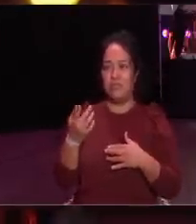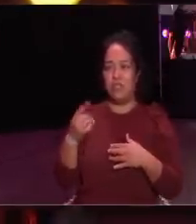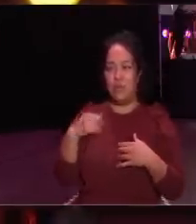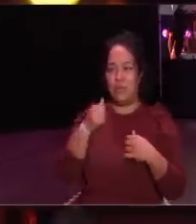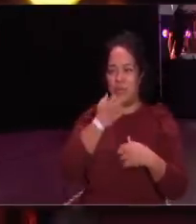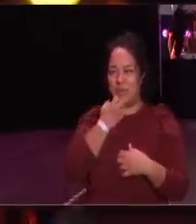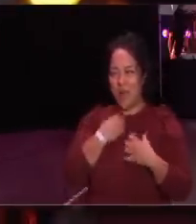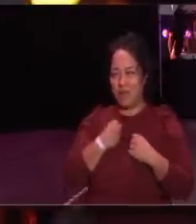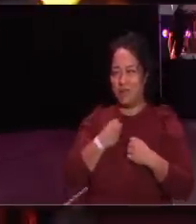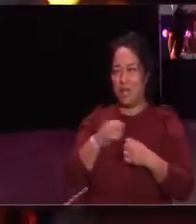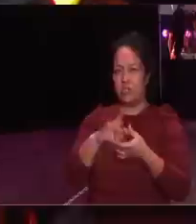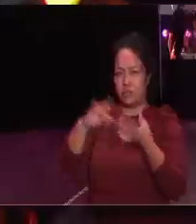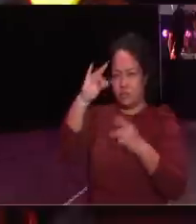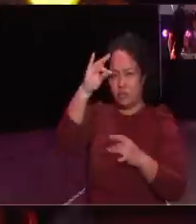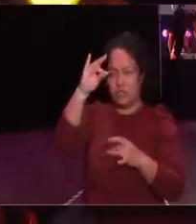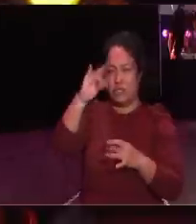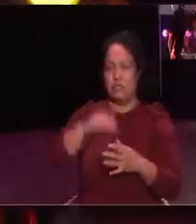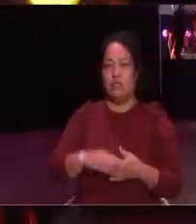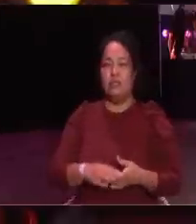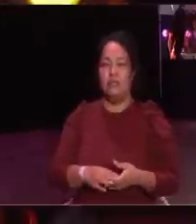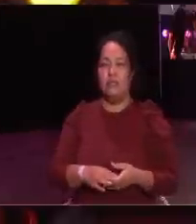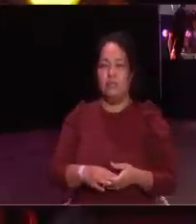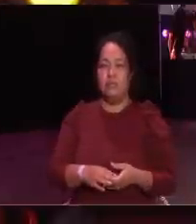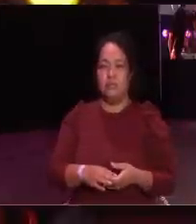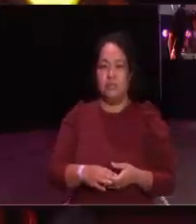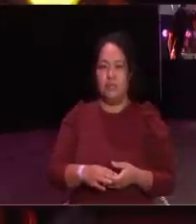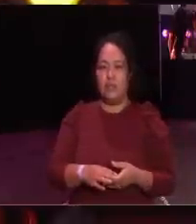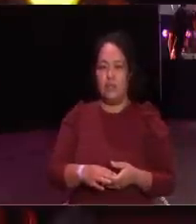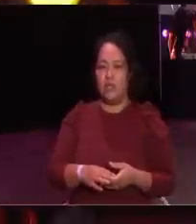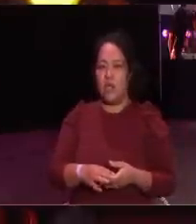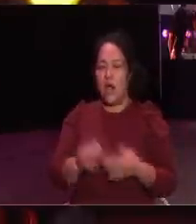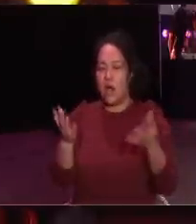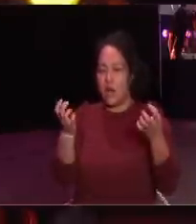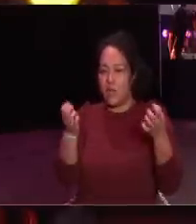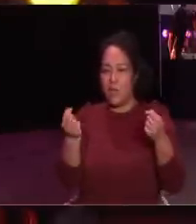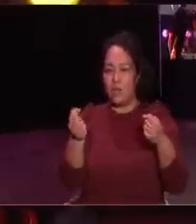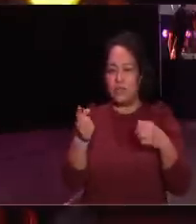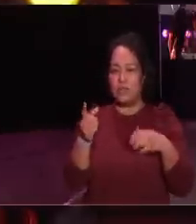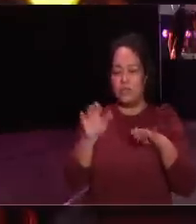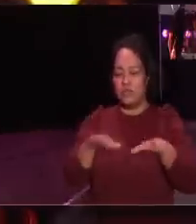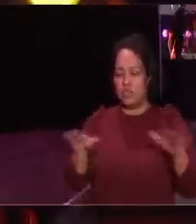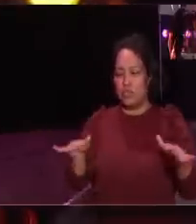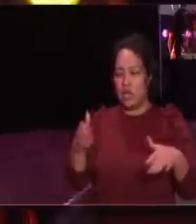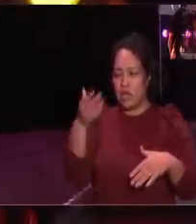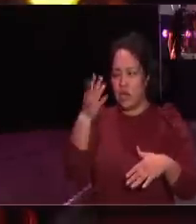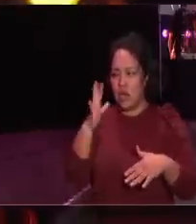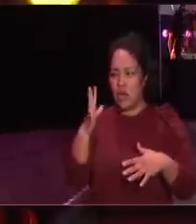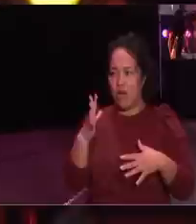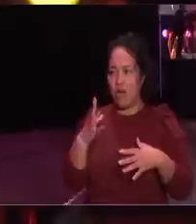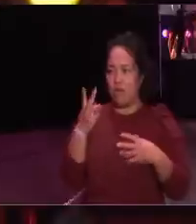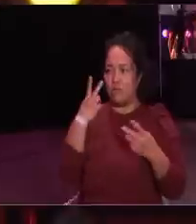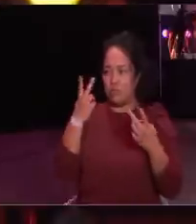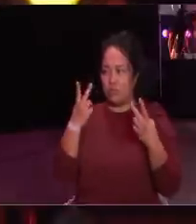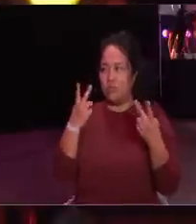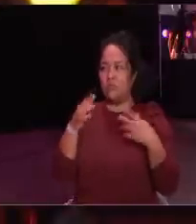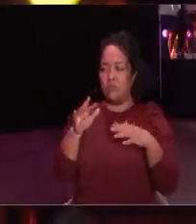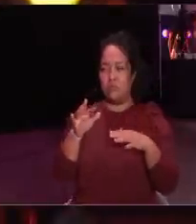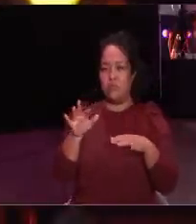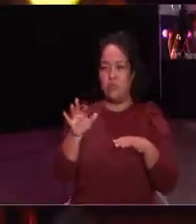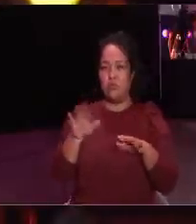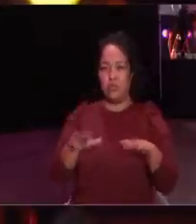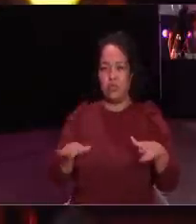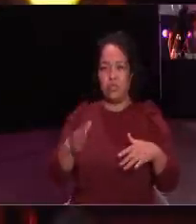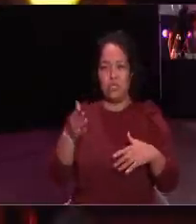things. Si usted quiere ver a un hijo de Dios emocionado, if you want to see a child of God emotional, háblele